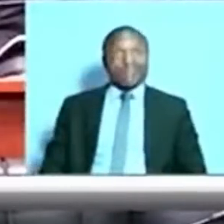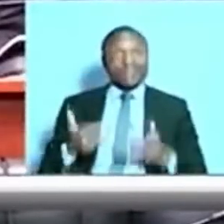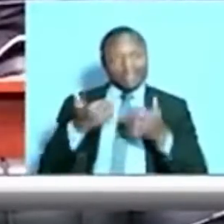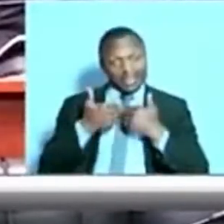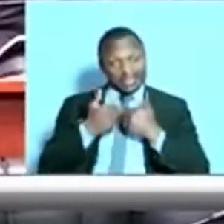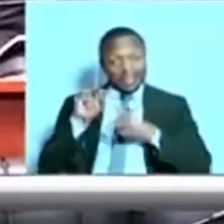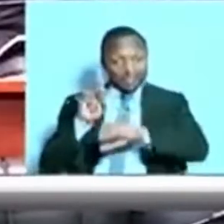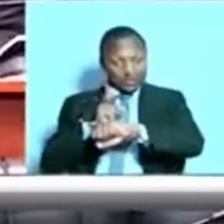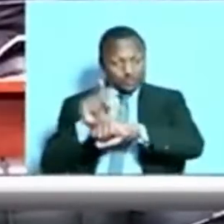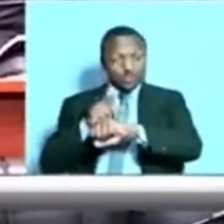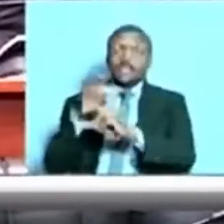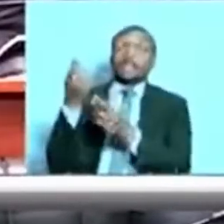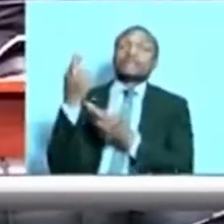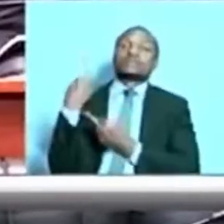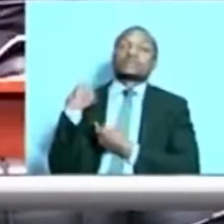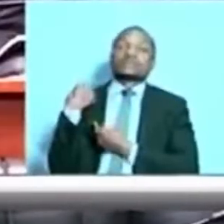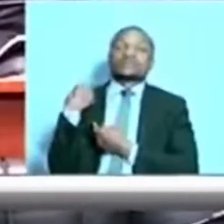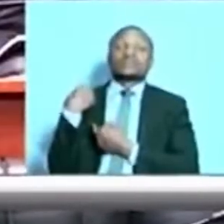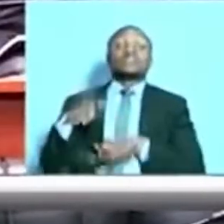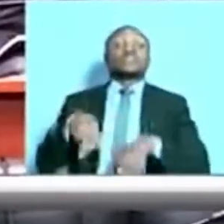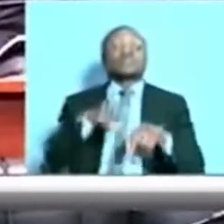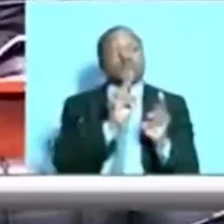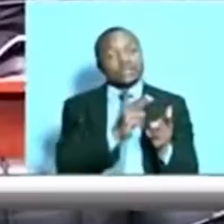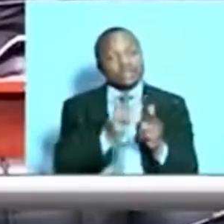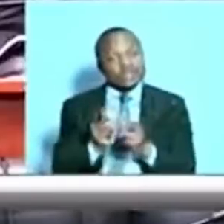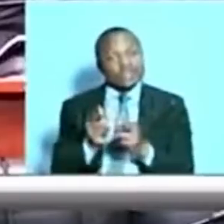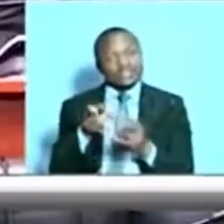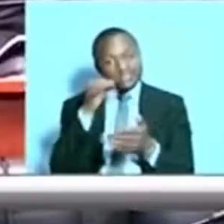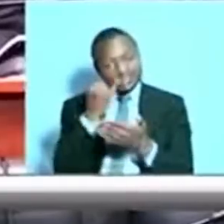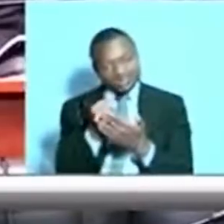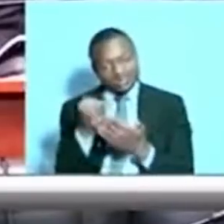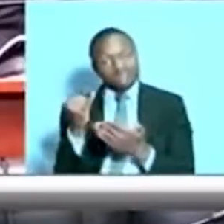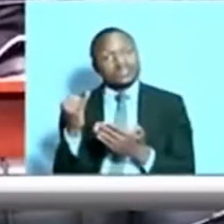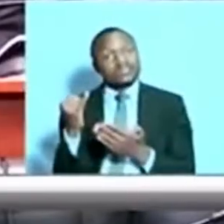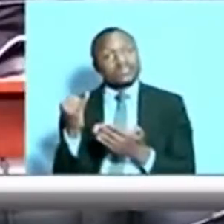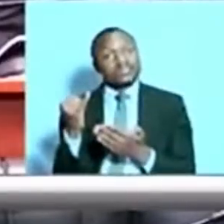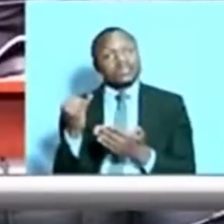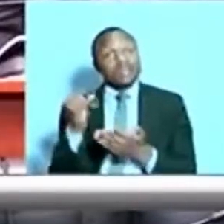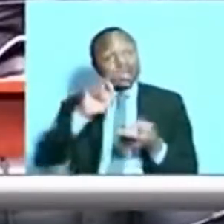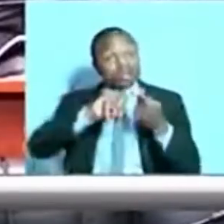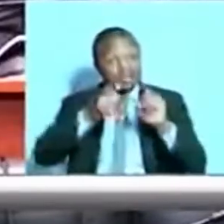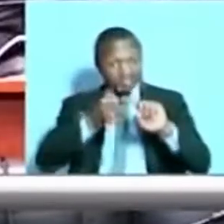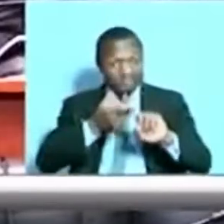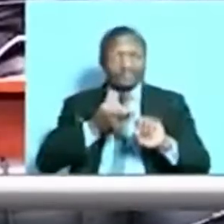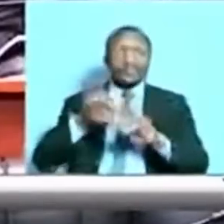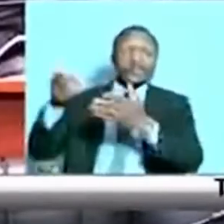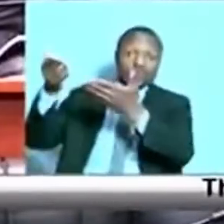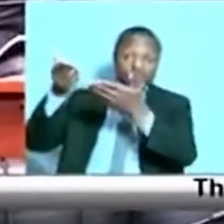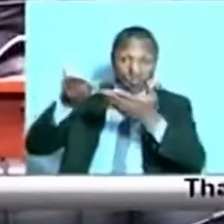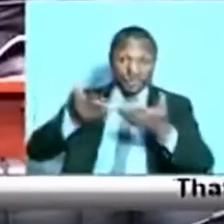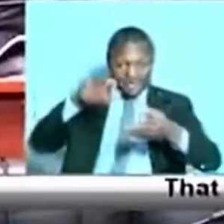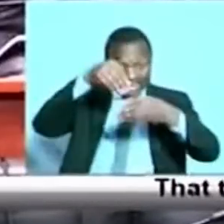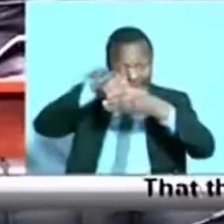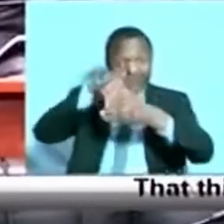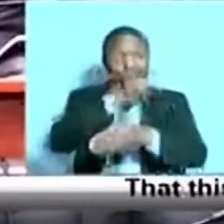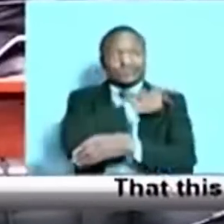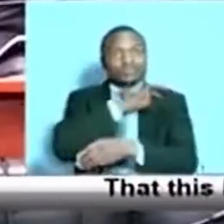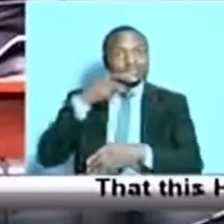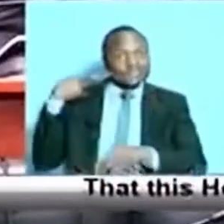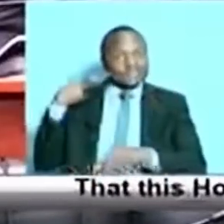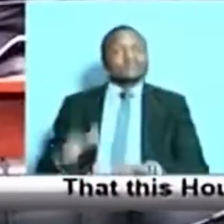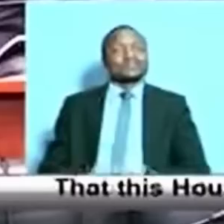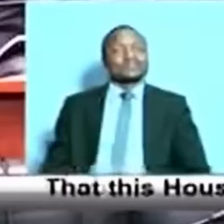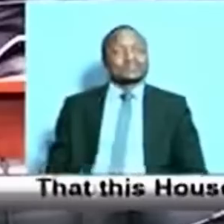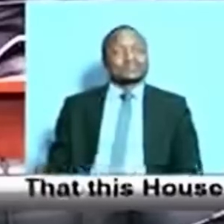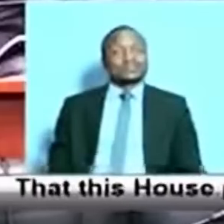and responsibility to respond to the issues our colleagues raise on the floor of this House.